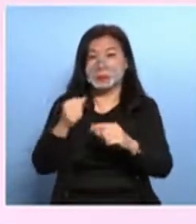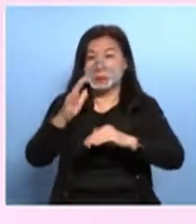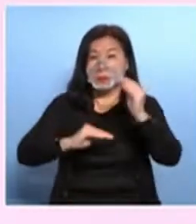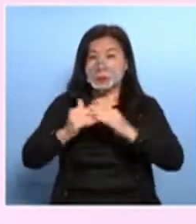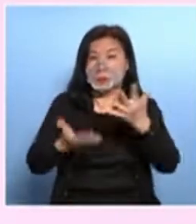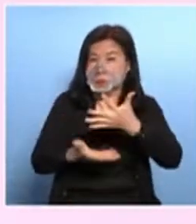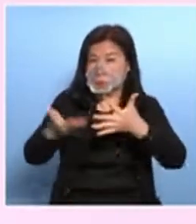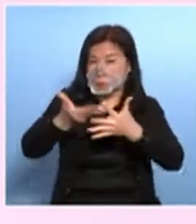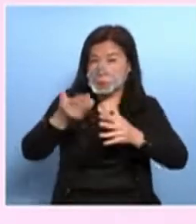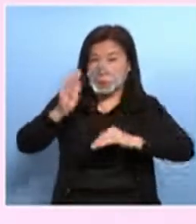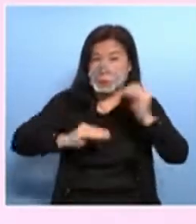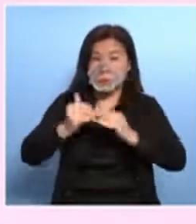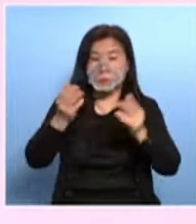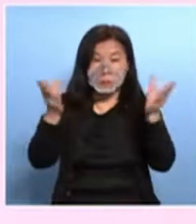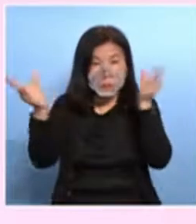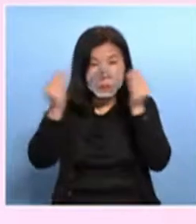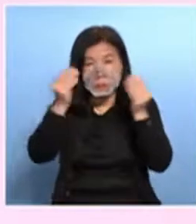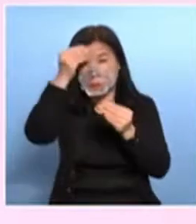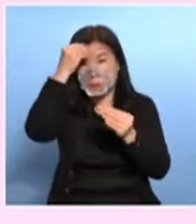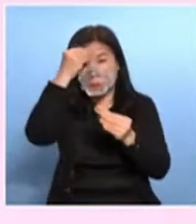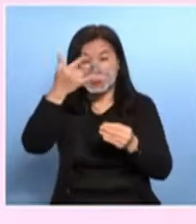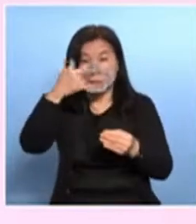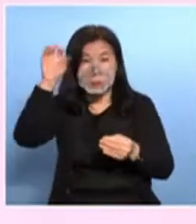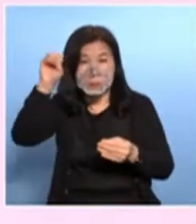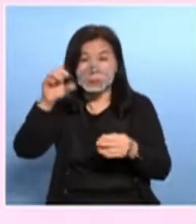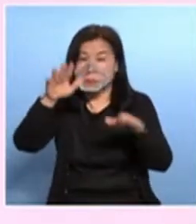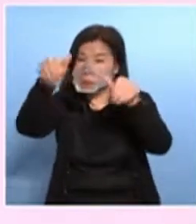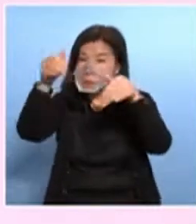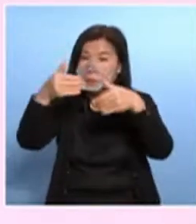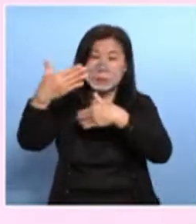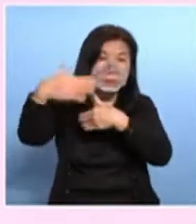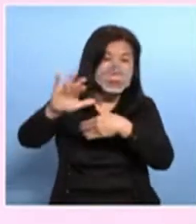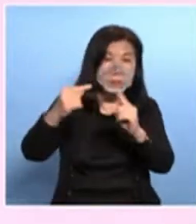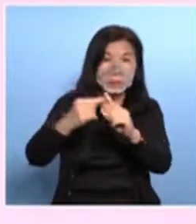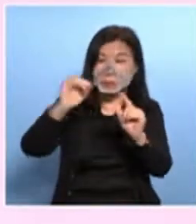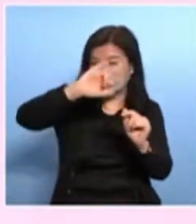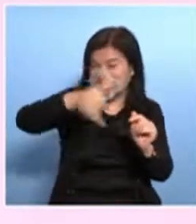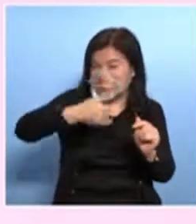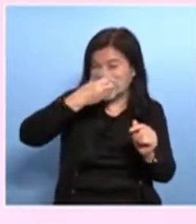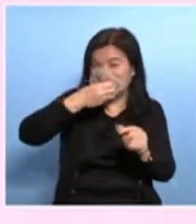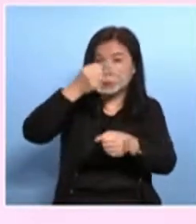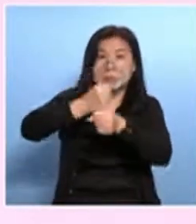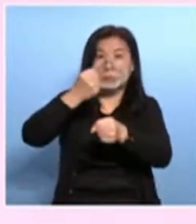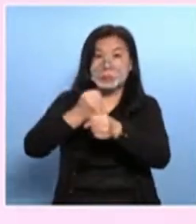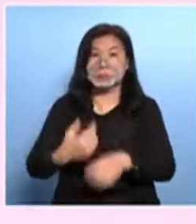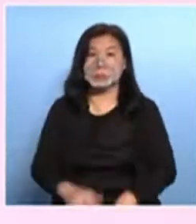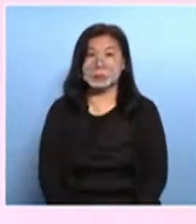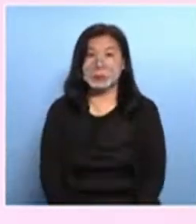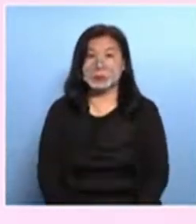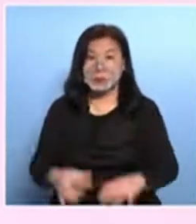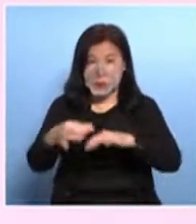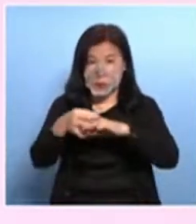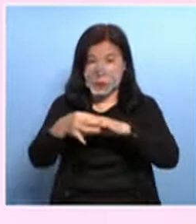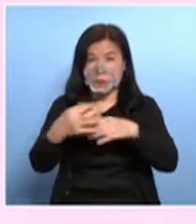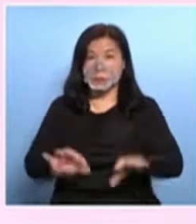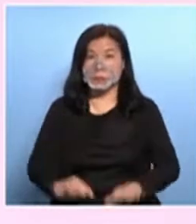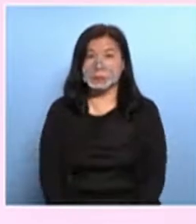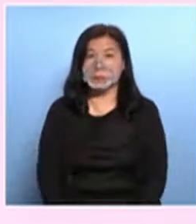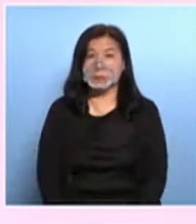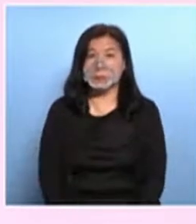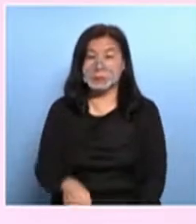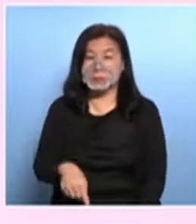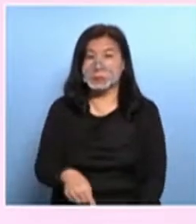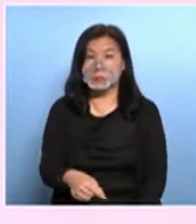training to talent, enhancing the skills, knowledge, and creativity of our manpower resources, and attracting talent from outside Hong Kong.